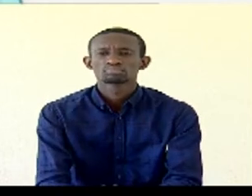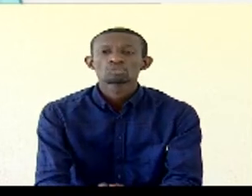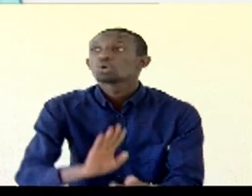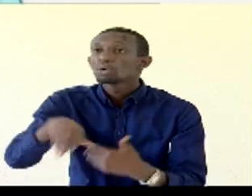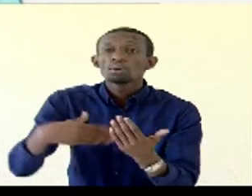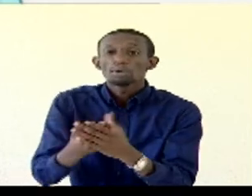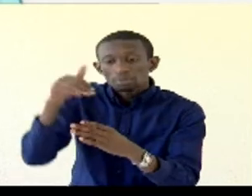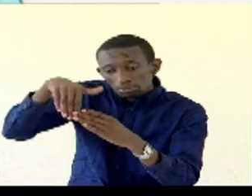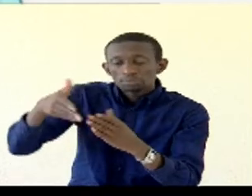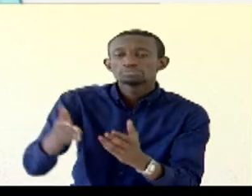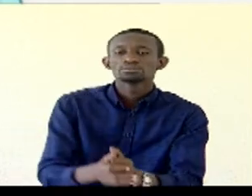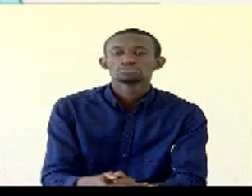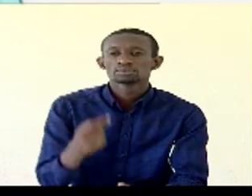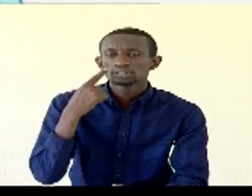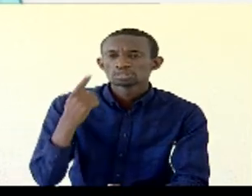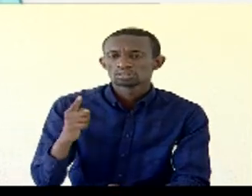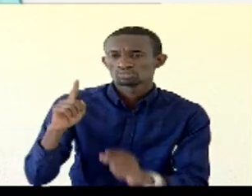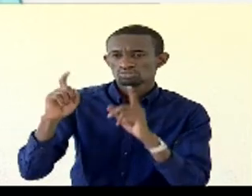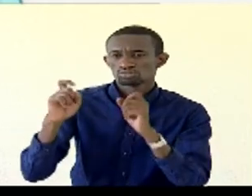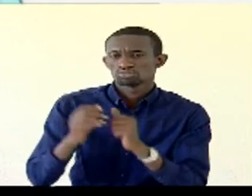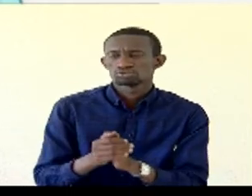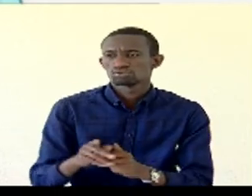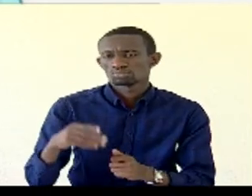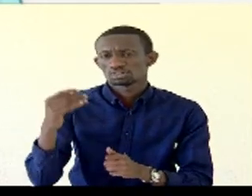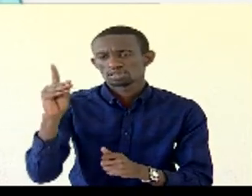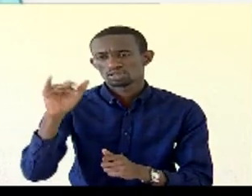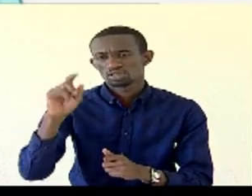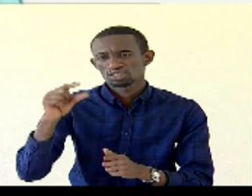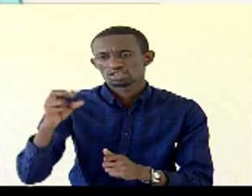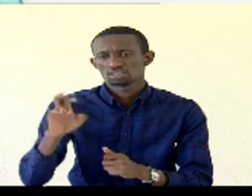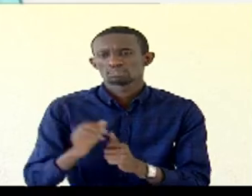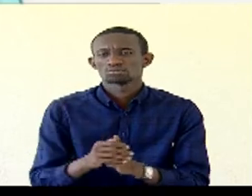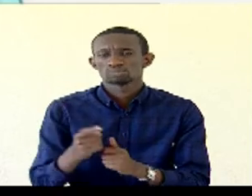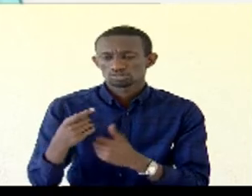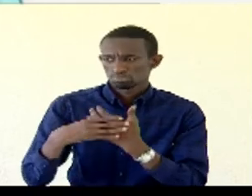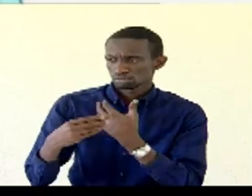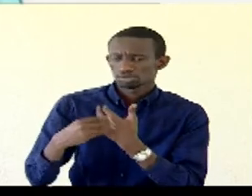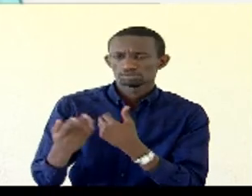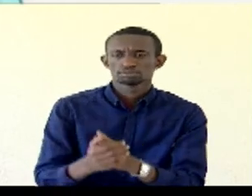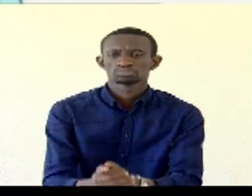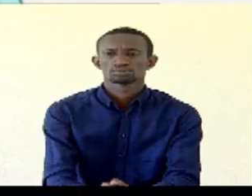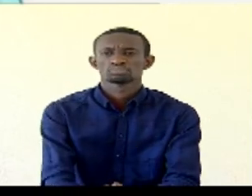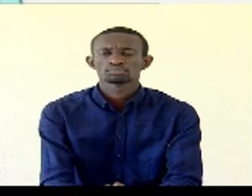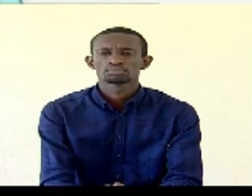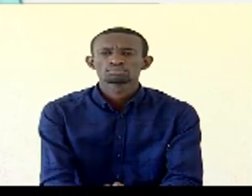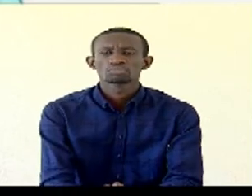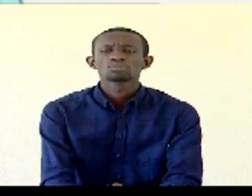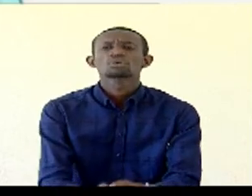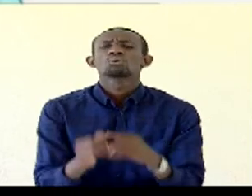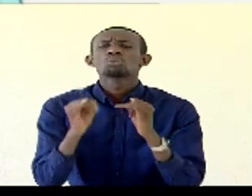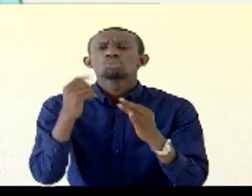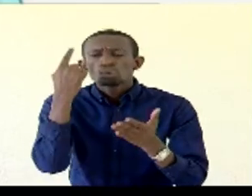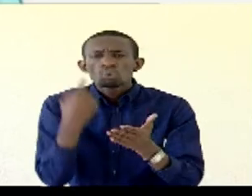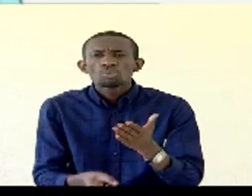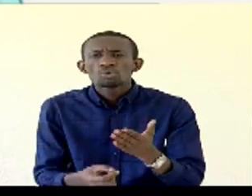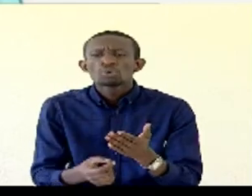in features of the diagram, the skill to draw, ability to annotate. You need all those. But what do we go to next? If